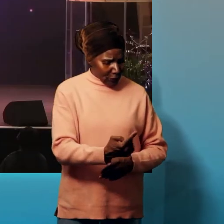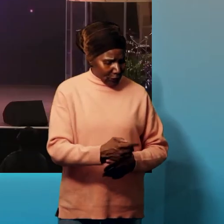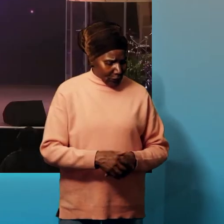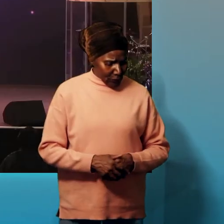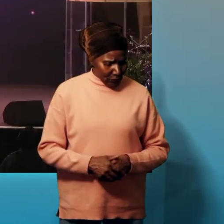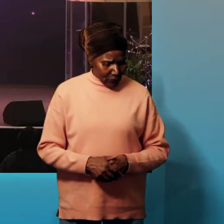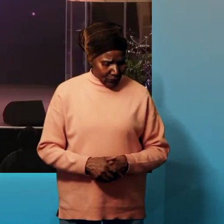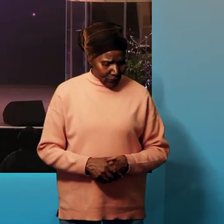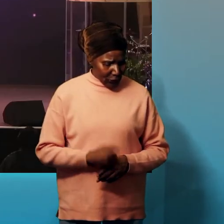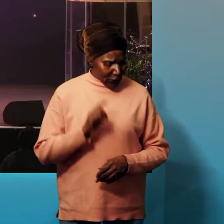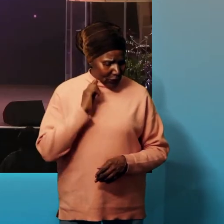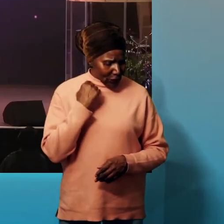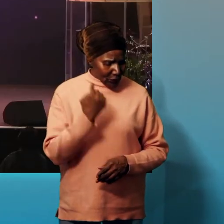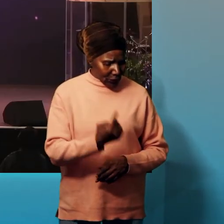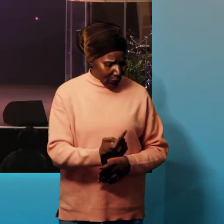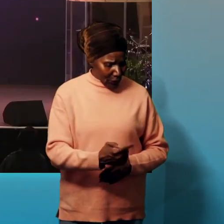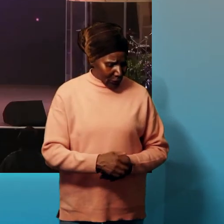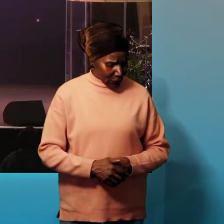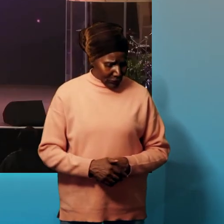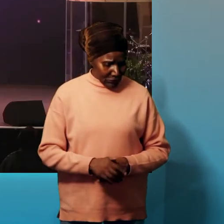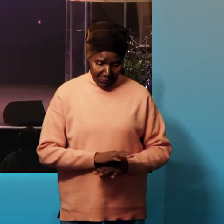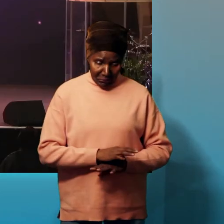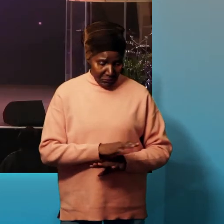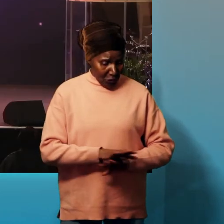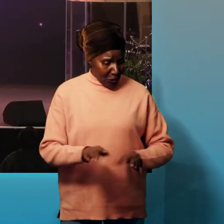Judas took his own life.